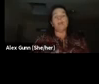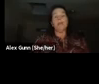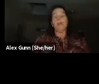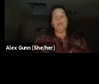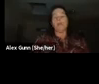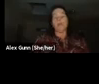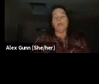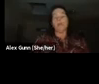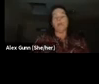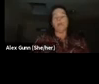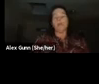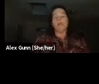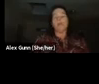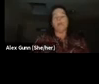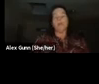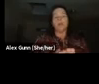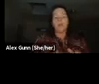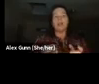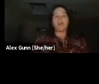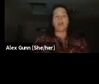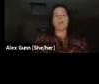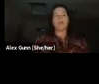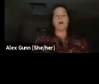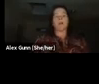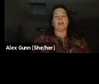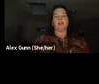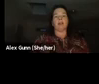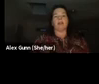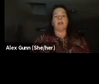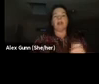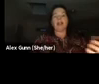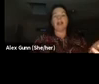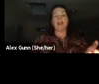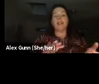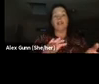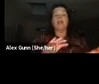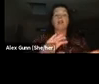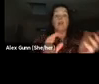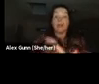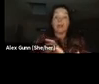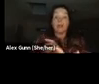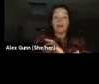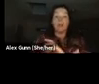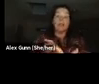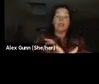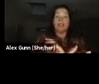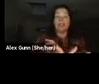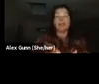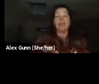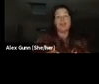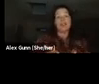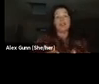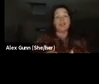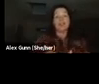And the boy trouble phenomenon just reinscribed the binary, but actually queered it by seeking